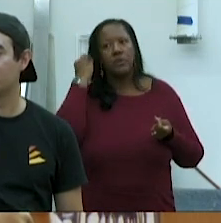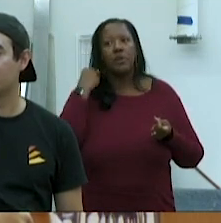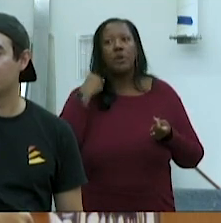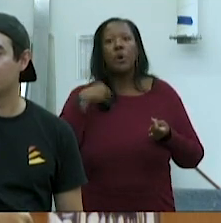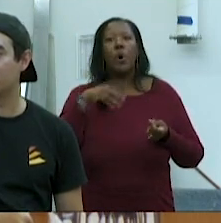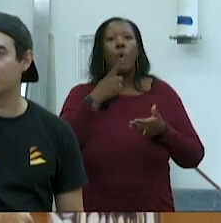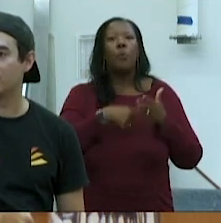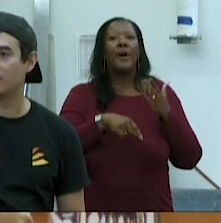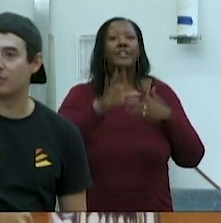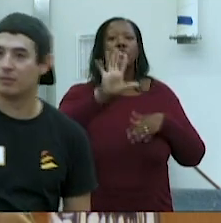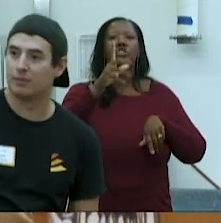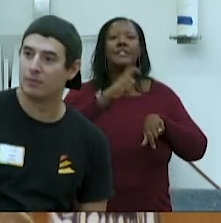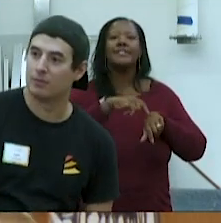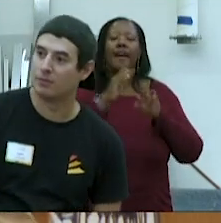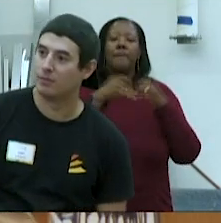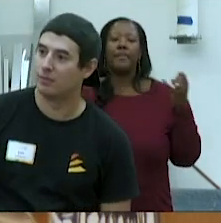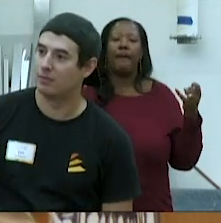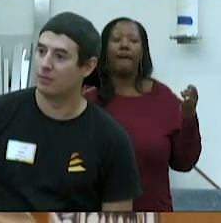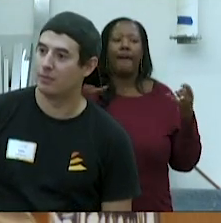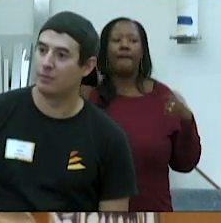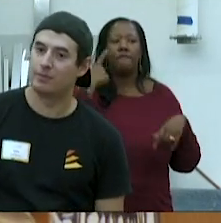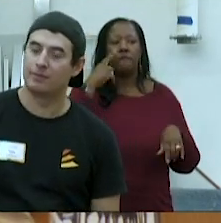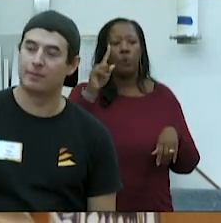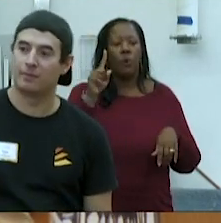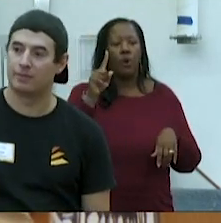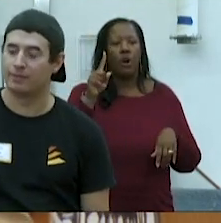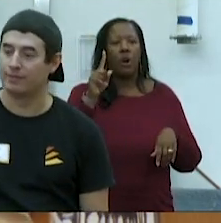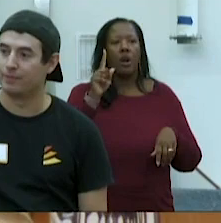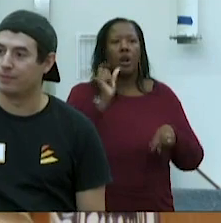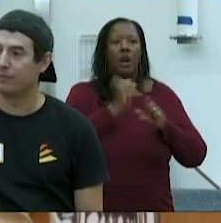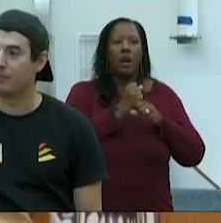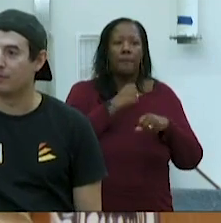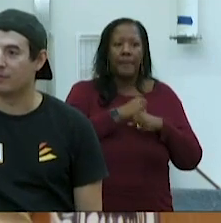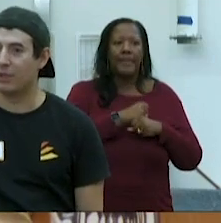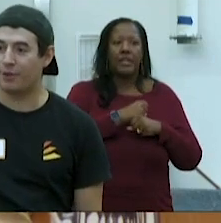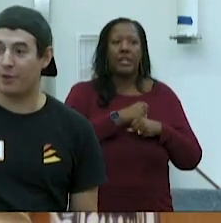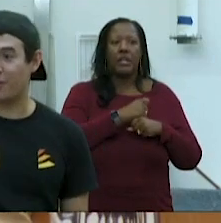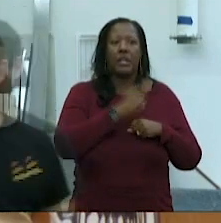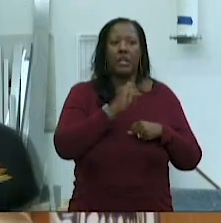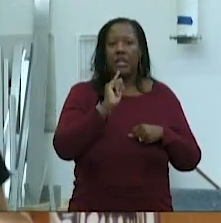does your timeline and your turnaround time look like to include all that?